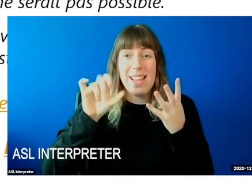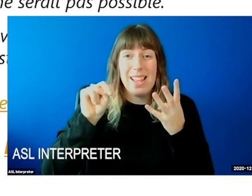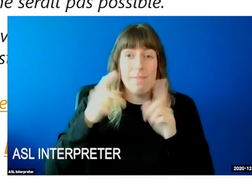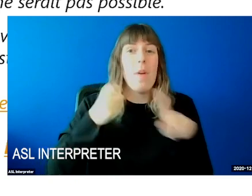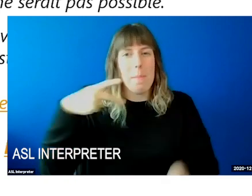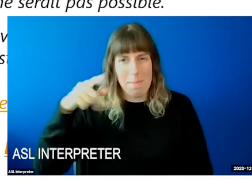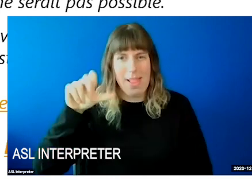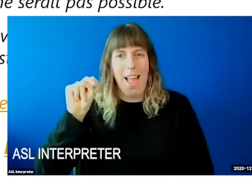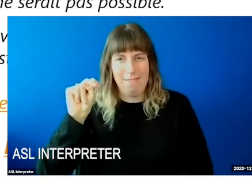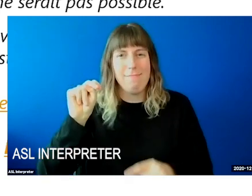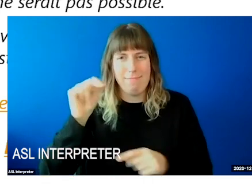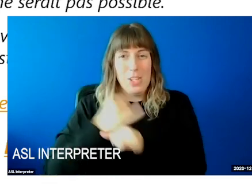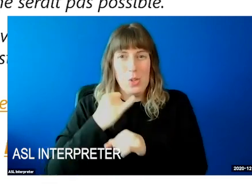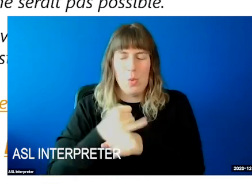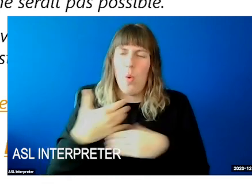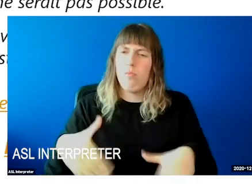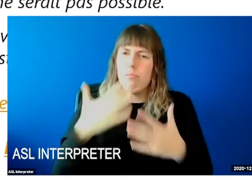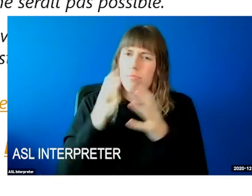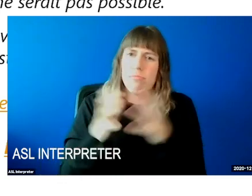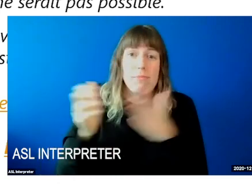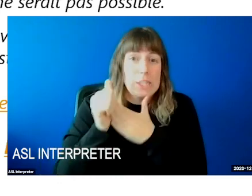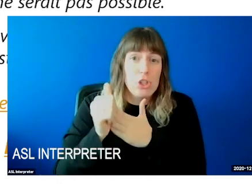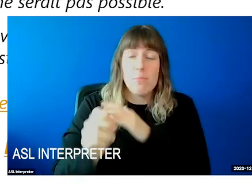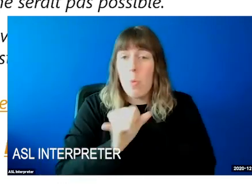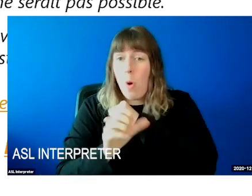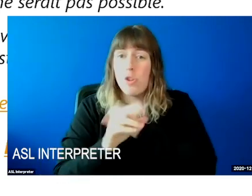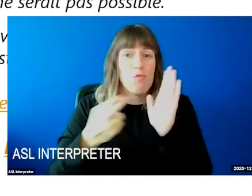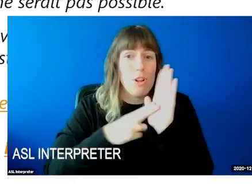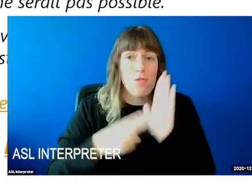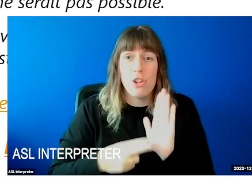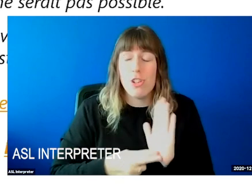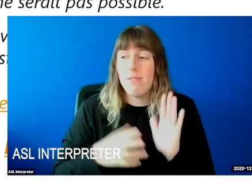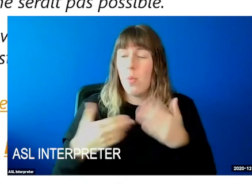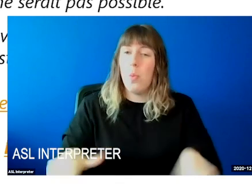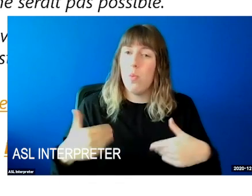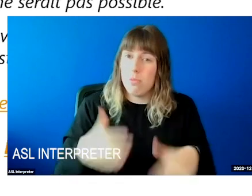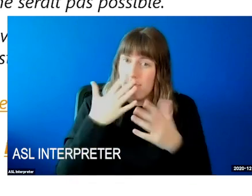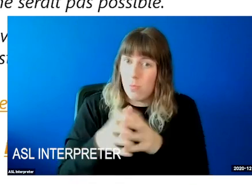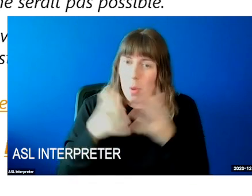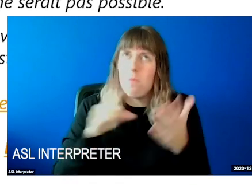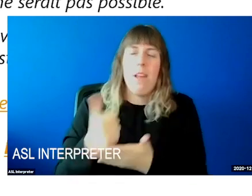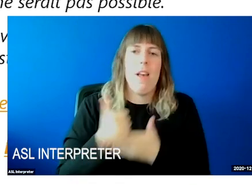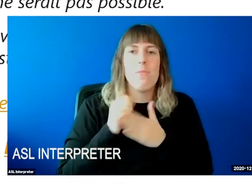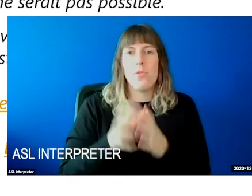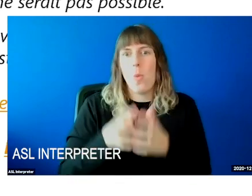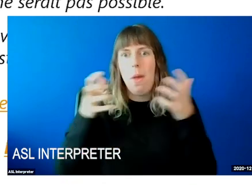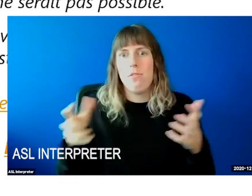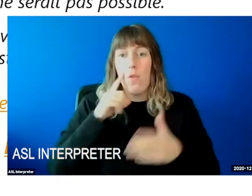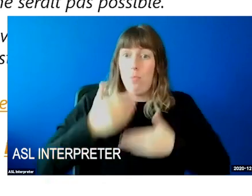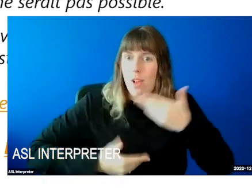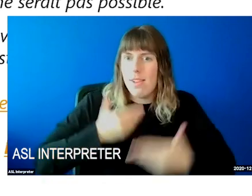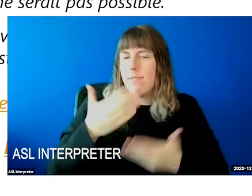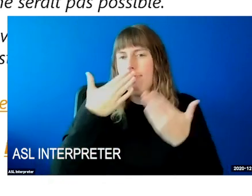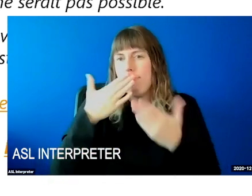Stephanie and Tom and Caitlin from Plan Institute. Your behind the scenes leadership in promotion and registration and tech has